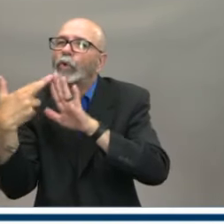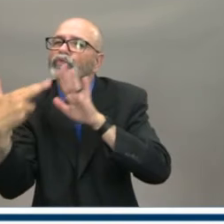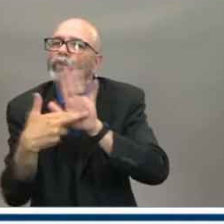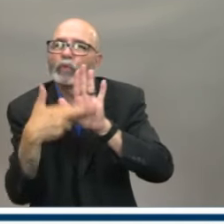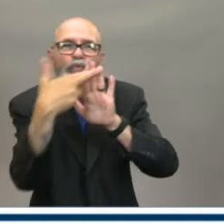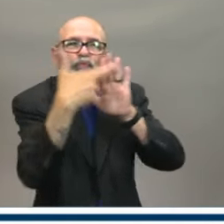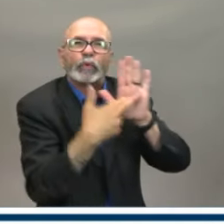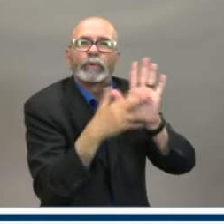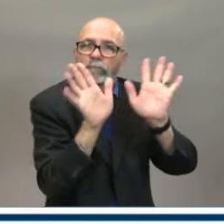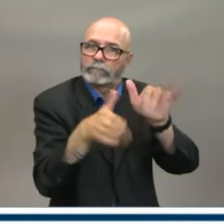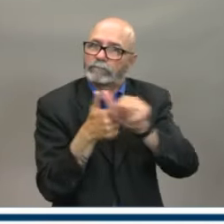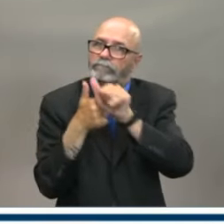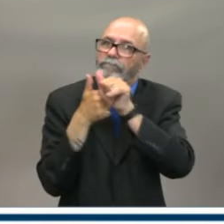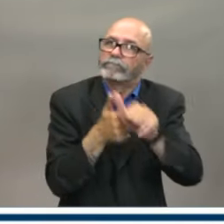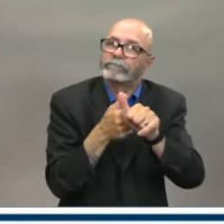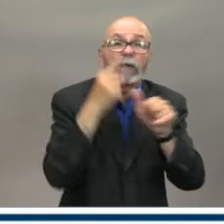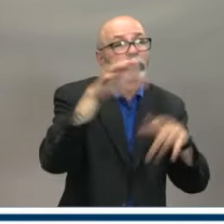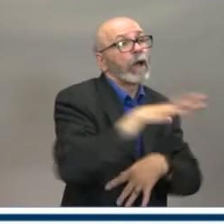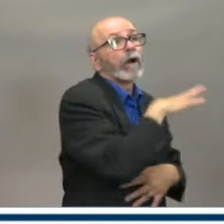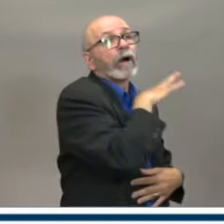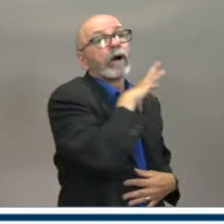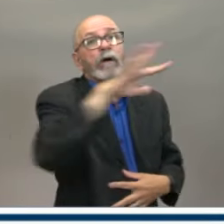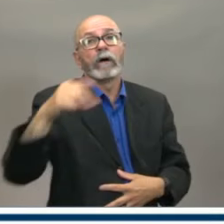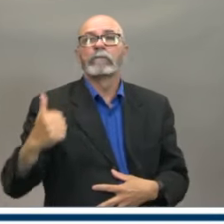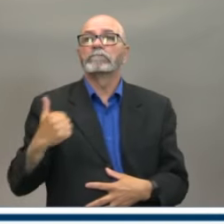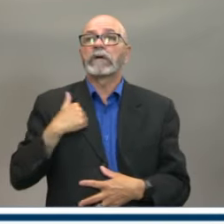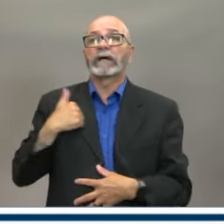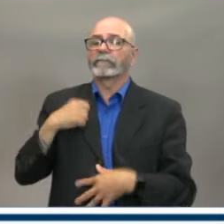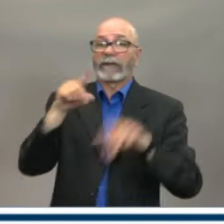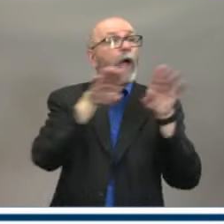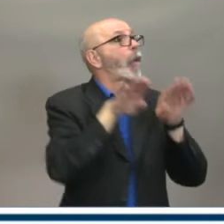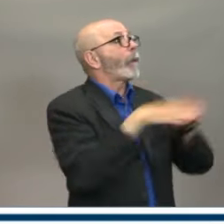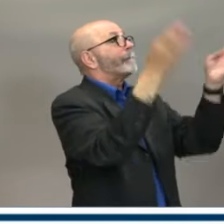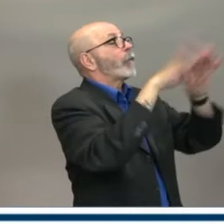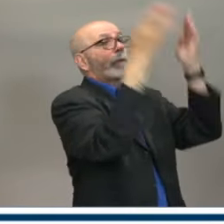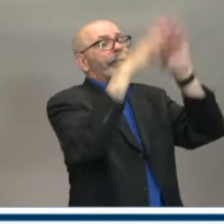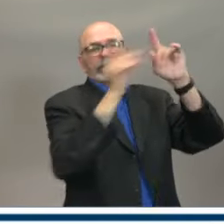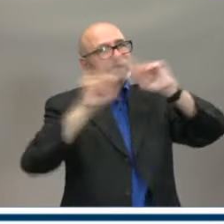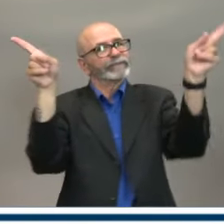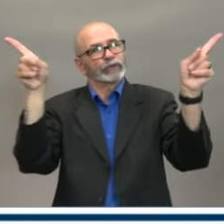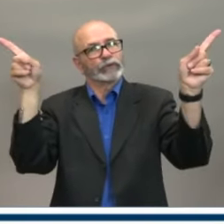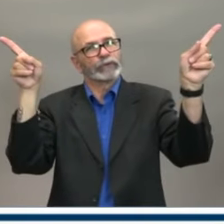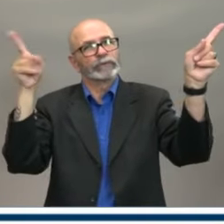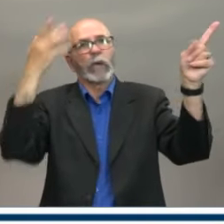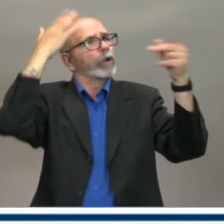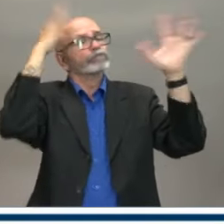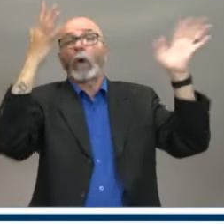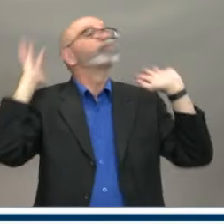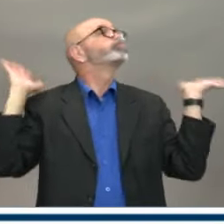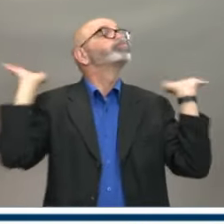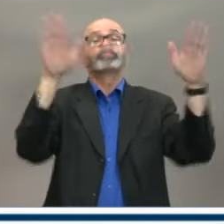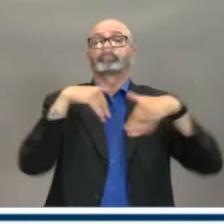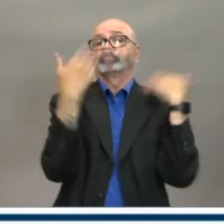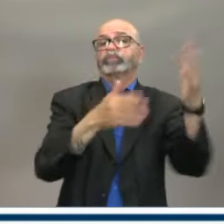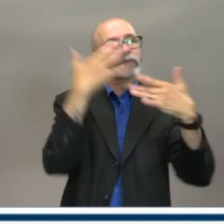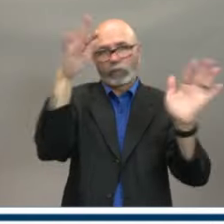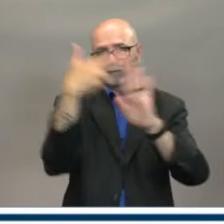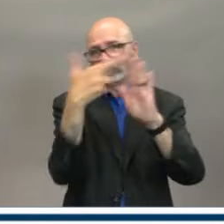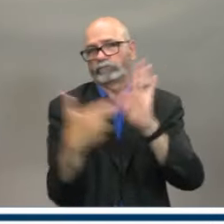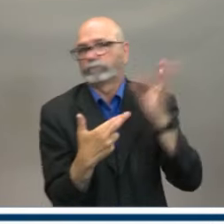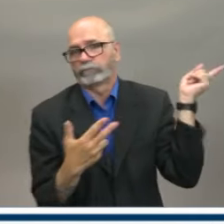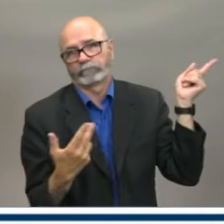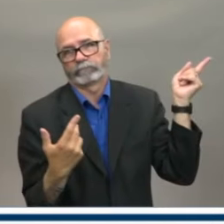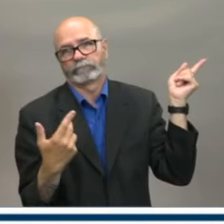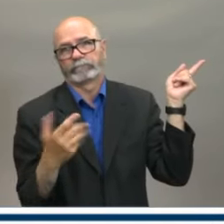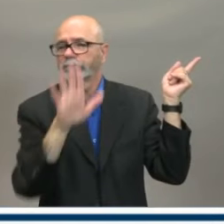of their economy, but the people who are affected by that don't know the rules to play by. We wanted to make sure that as we open up the economy,